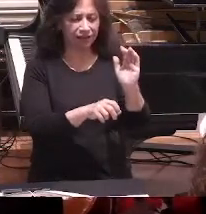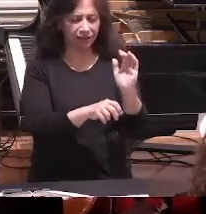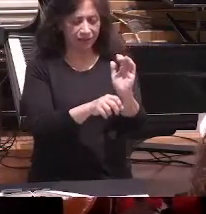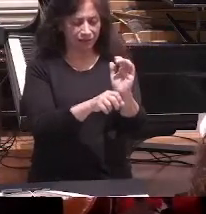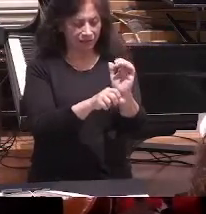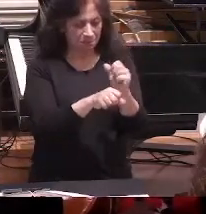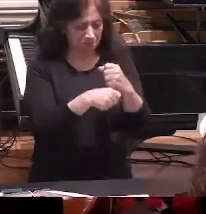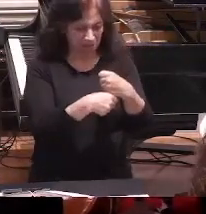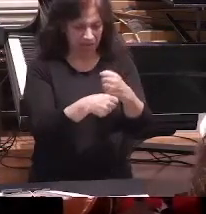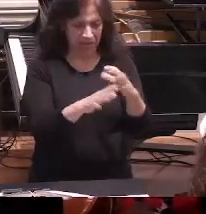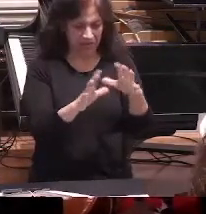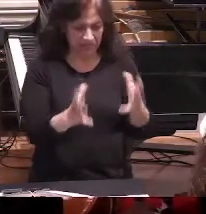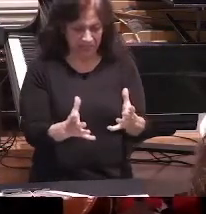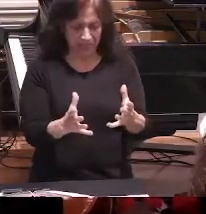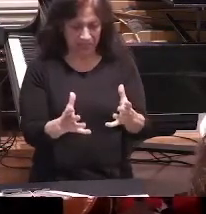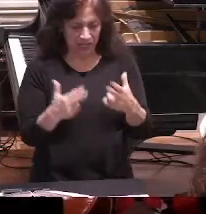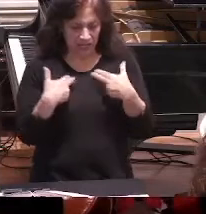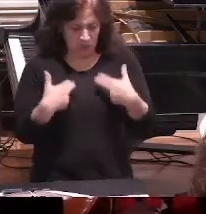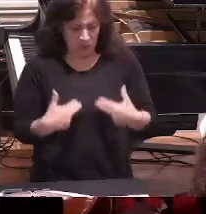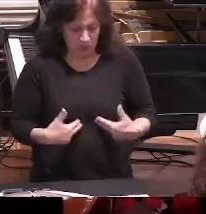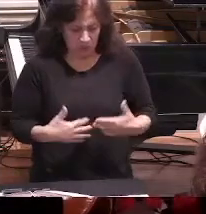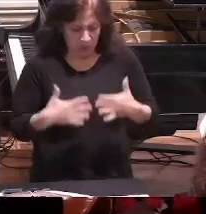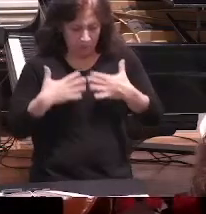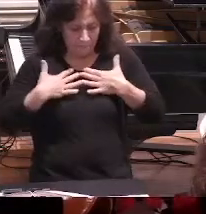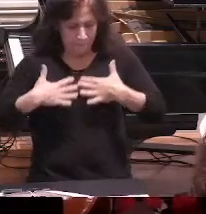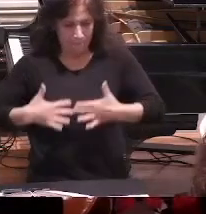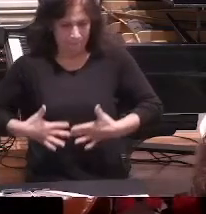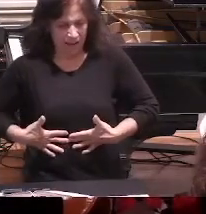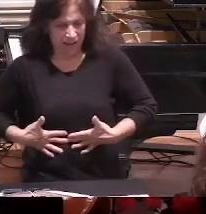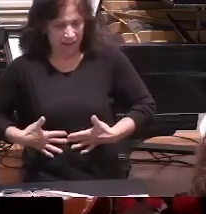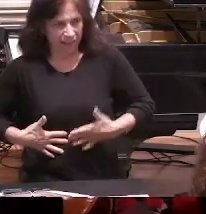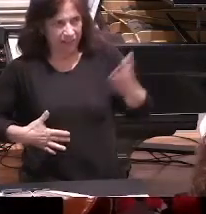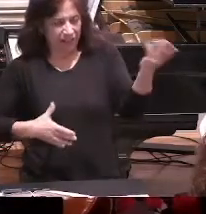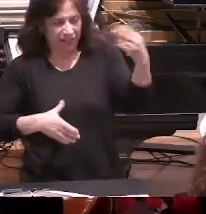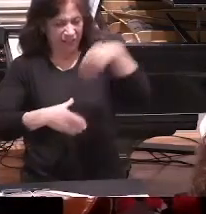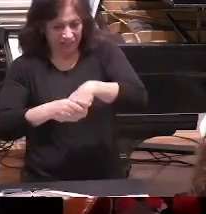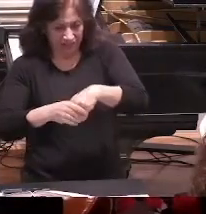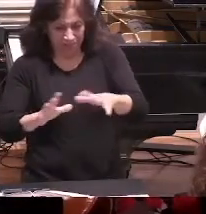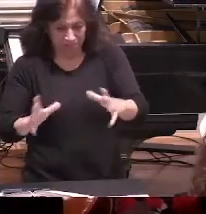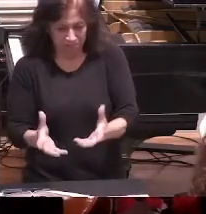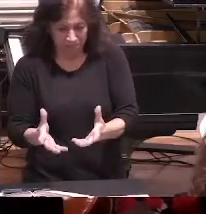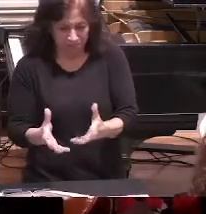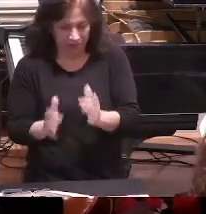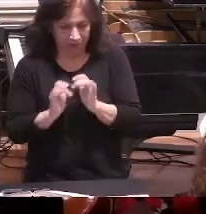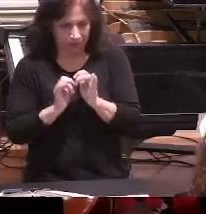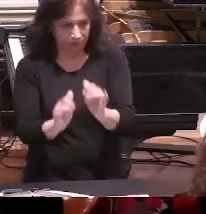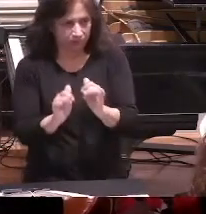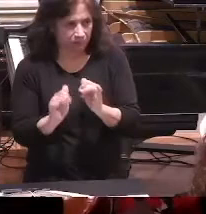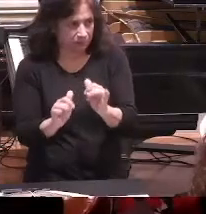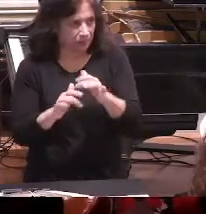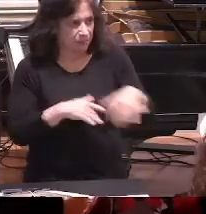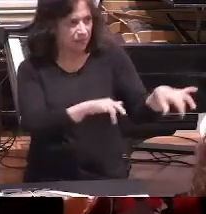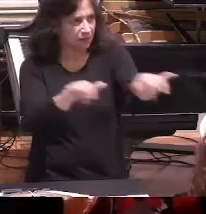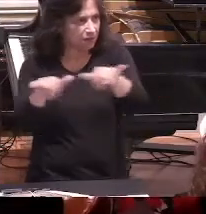Divine essence crafts with her very own hands a most